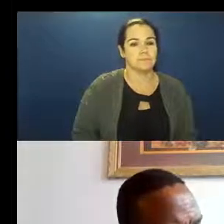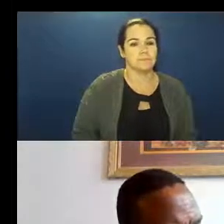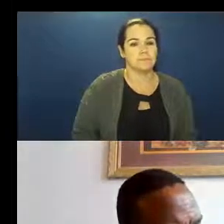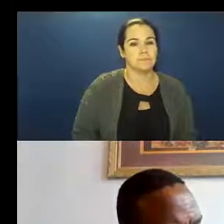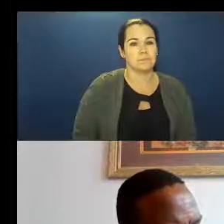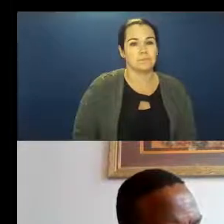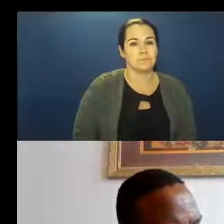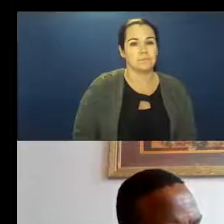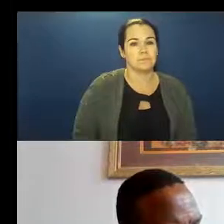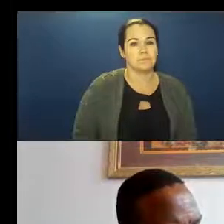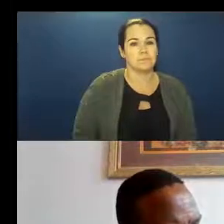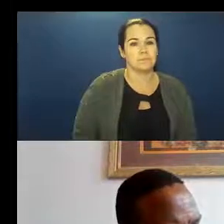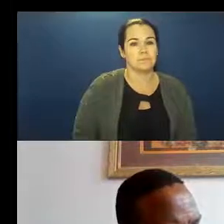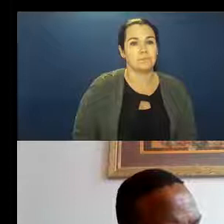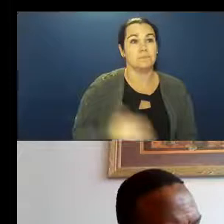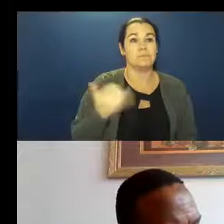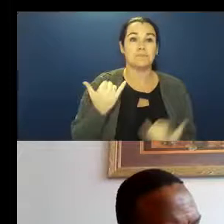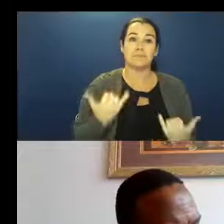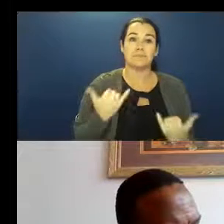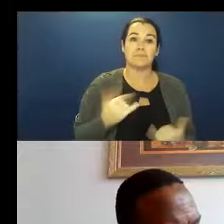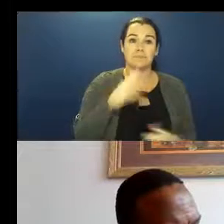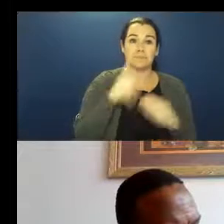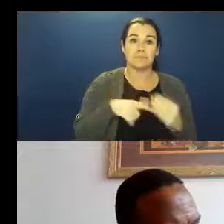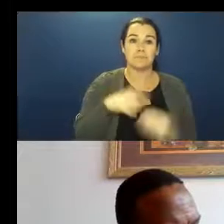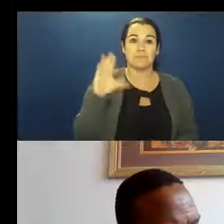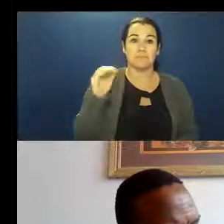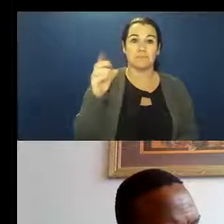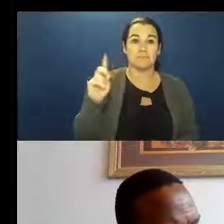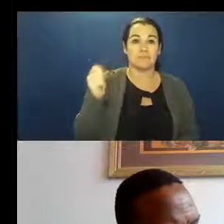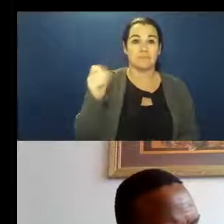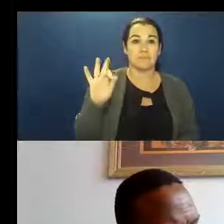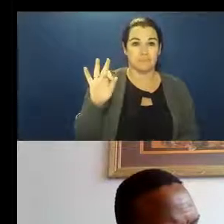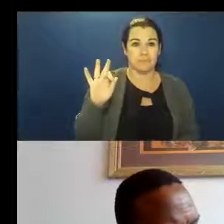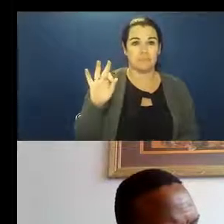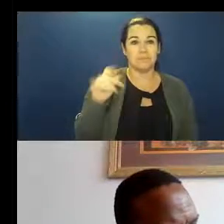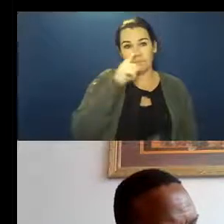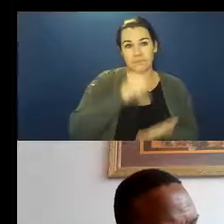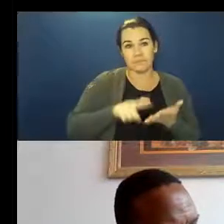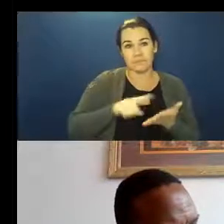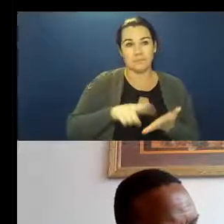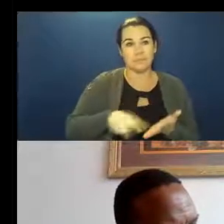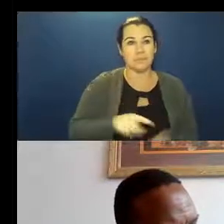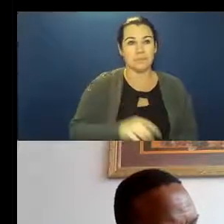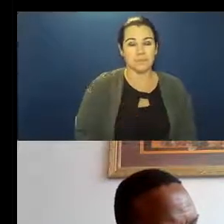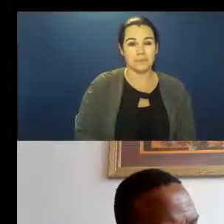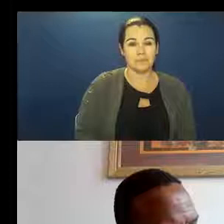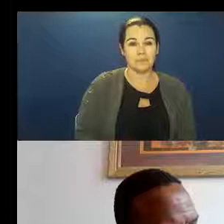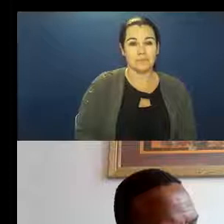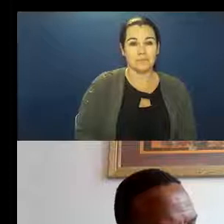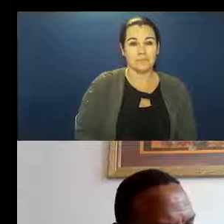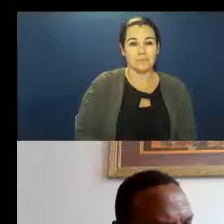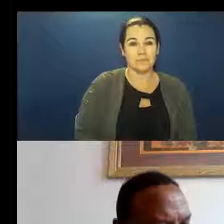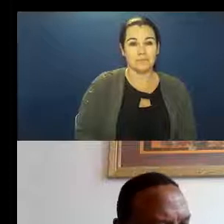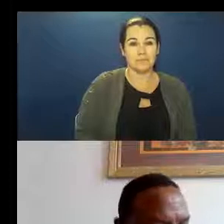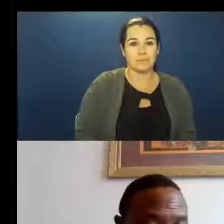our COVID-19 research agenda, which like I had mentioned previous,